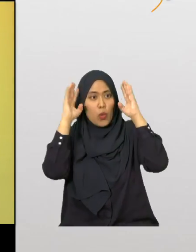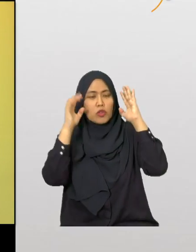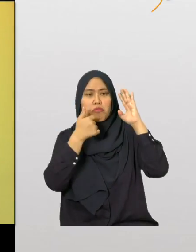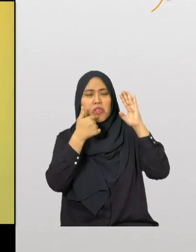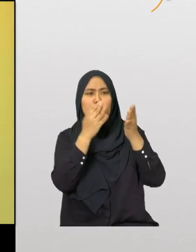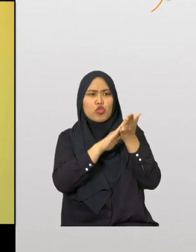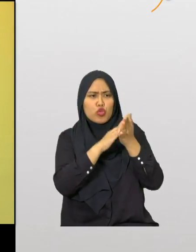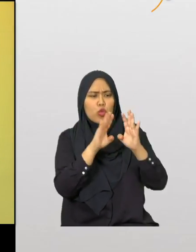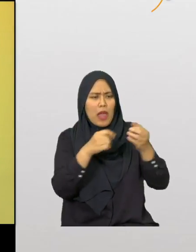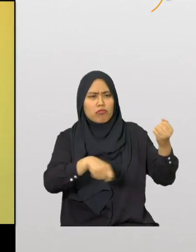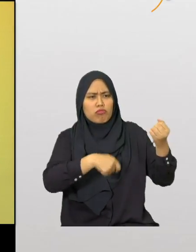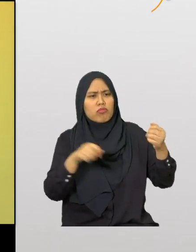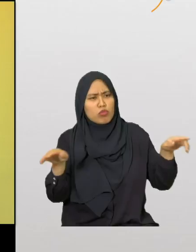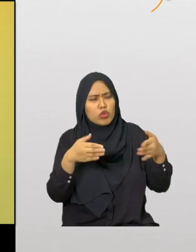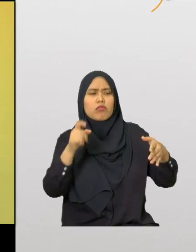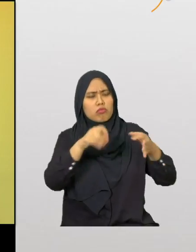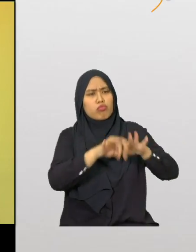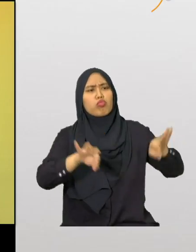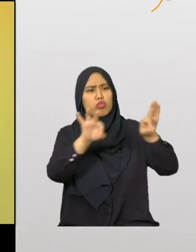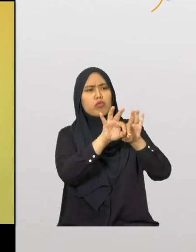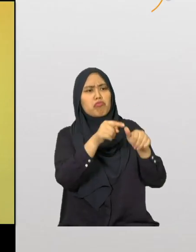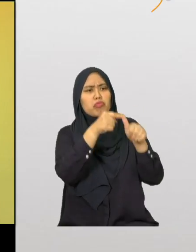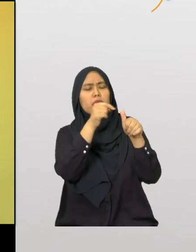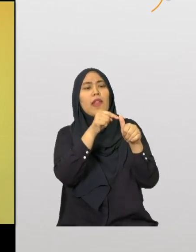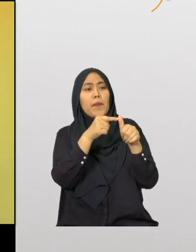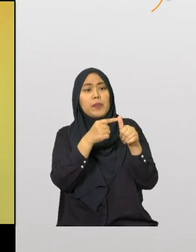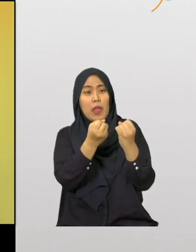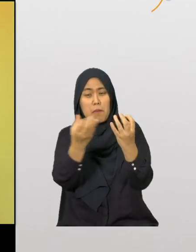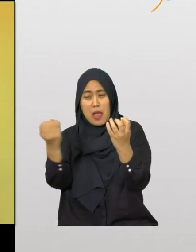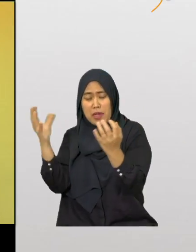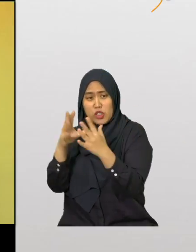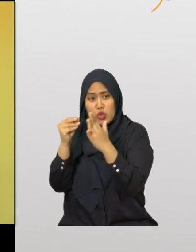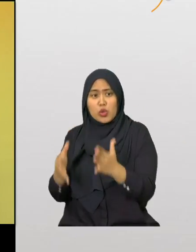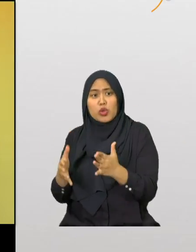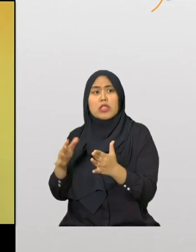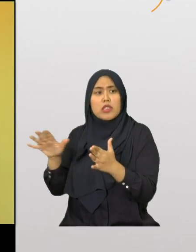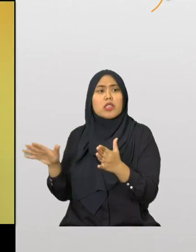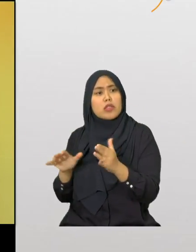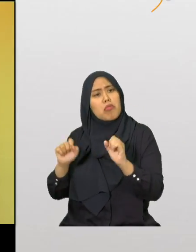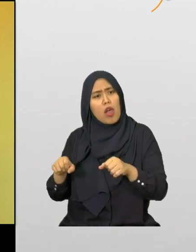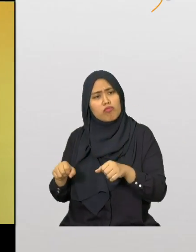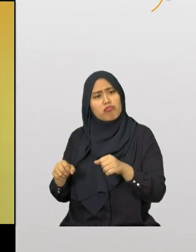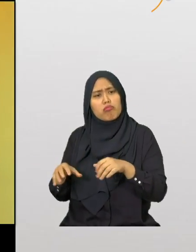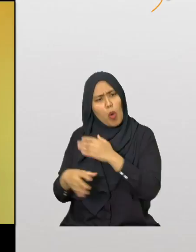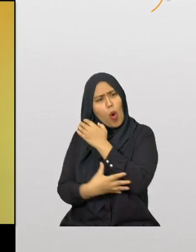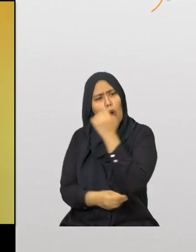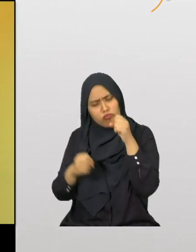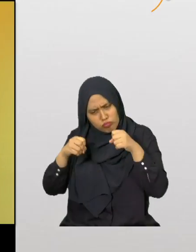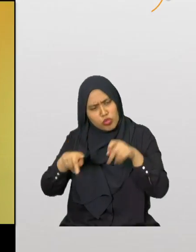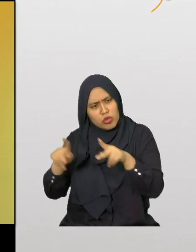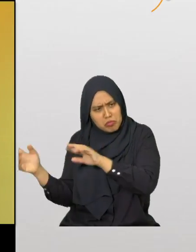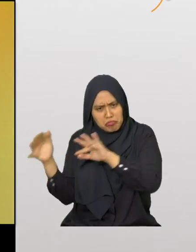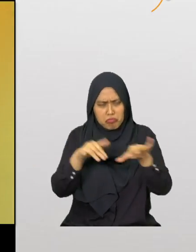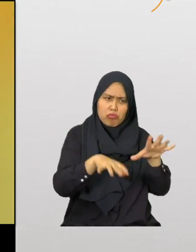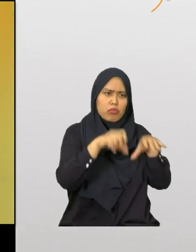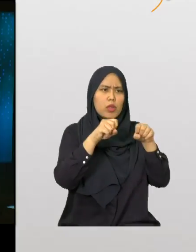priority. And this gave many students from modest backgrounds the opportunity to pick up music.